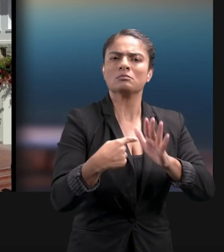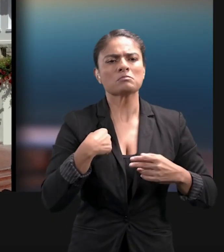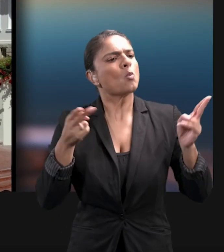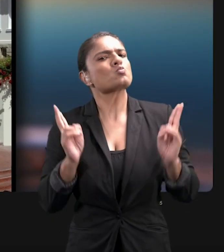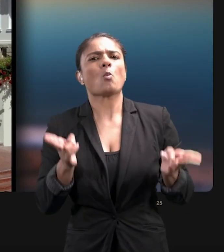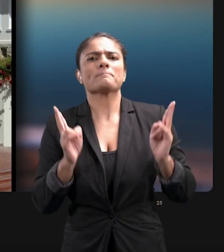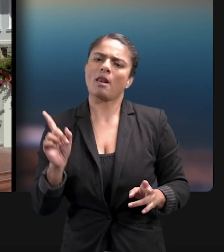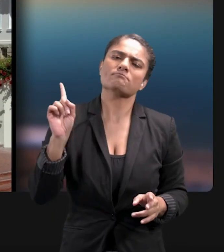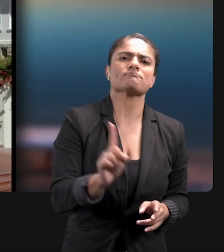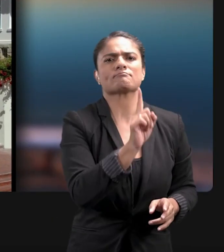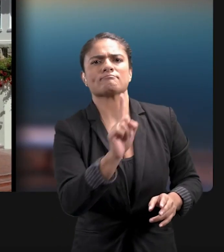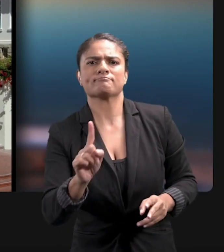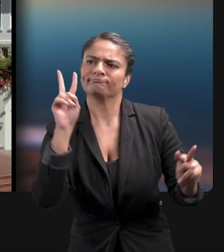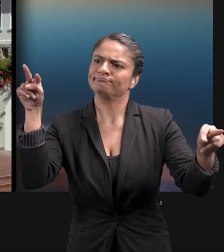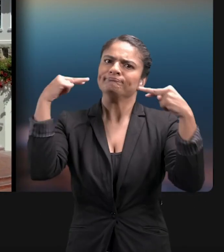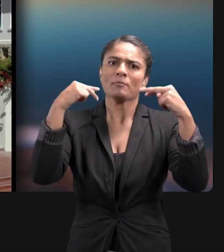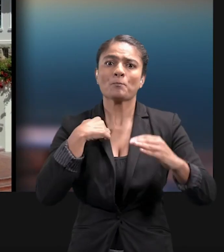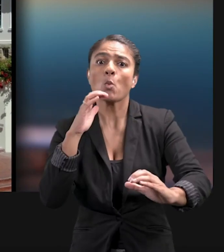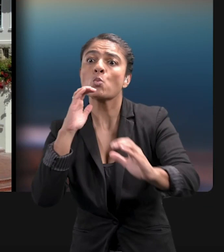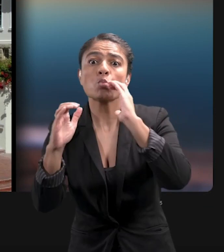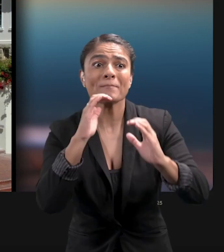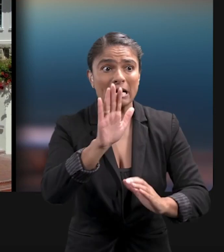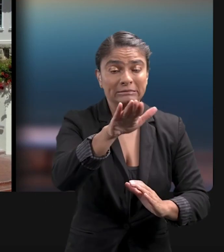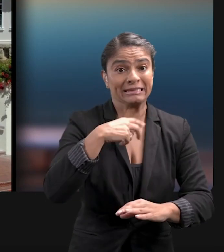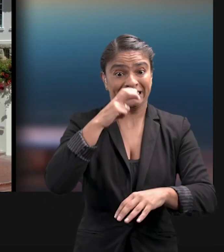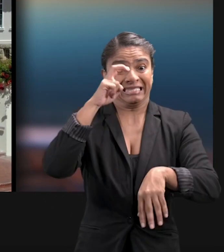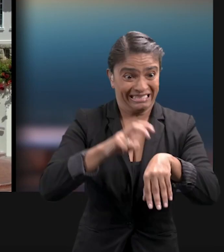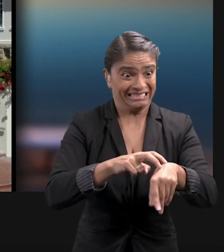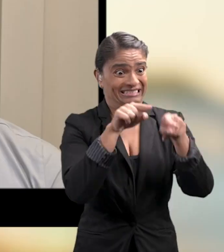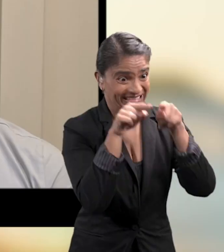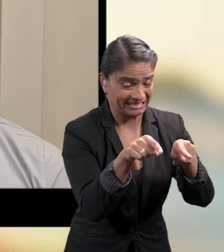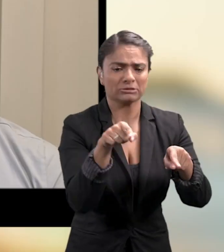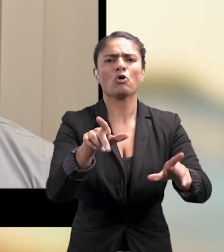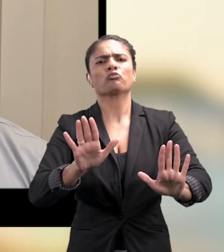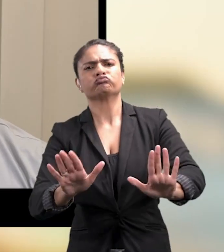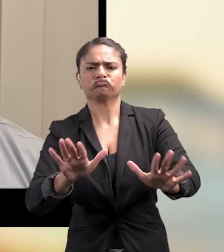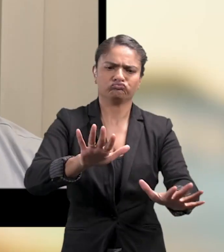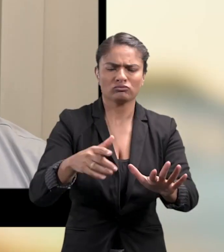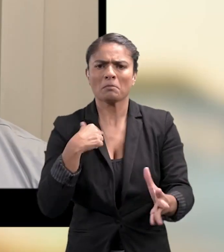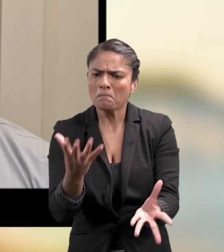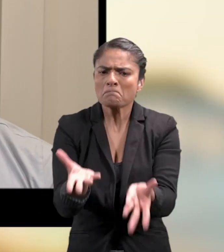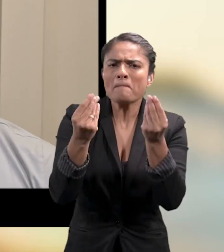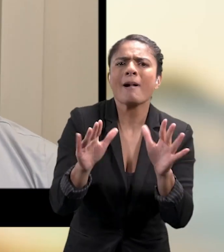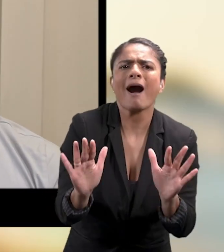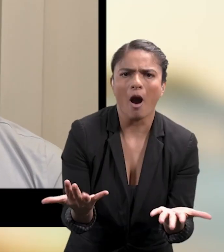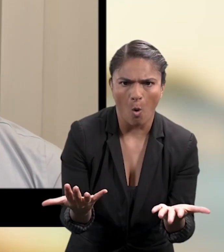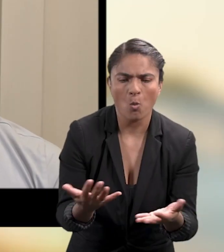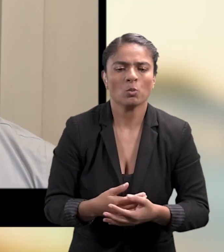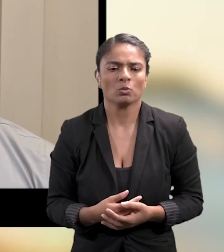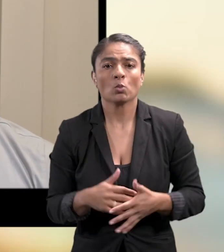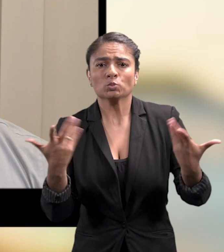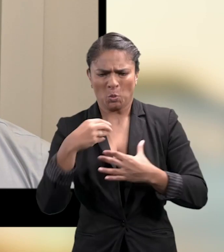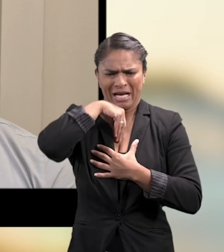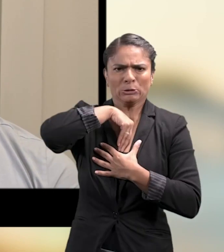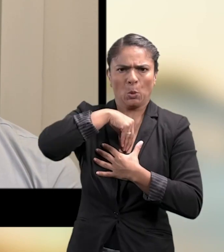myself seem as normal as possible, but I also need to communicate when I need what I need and how I need to get it. And so there's